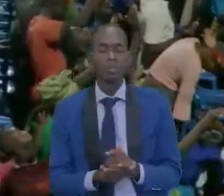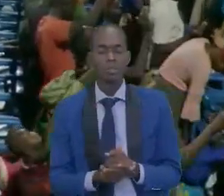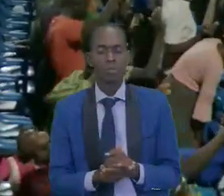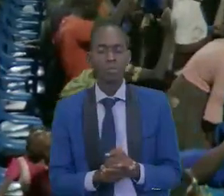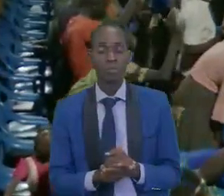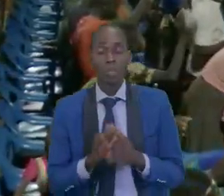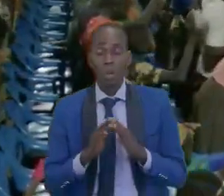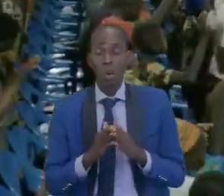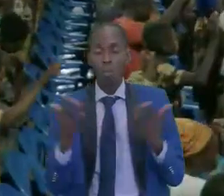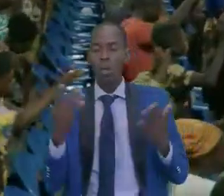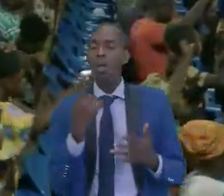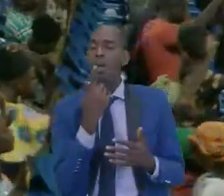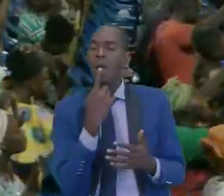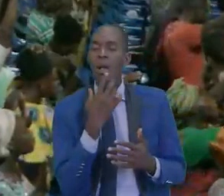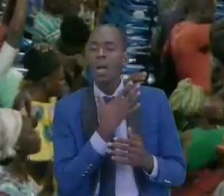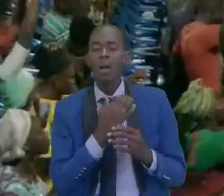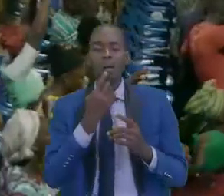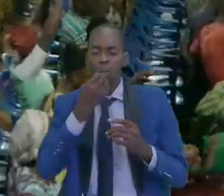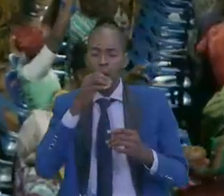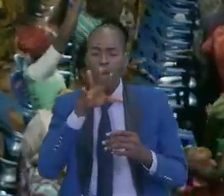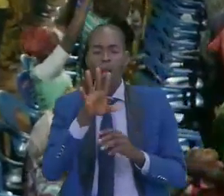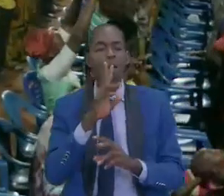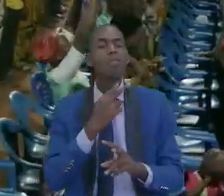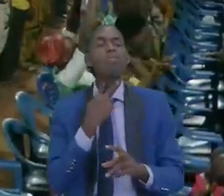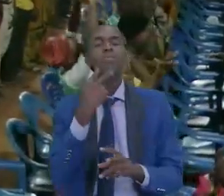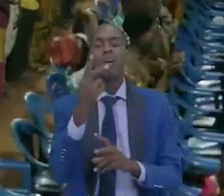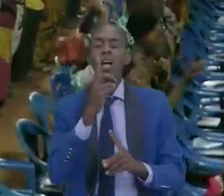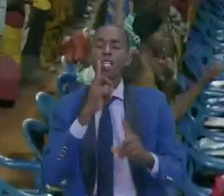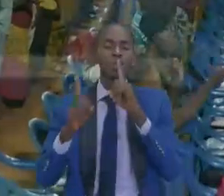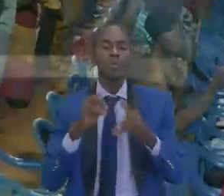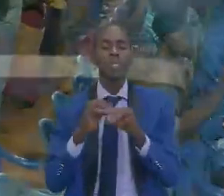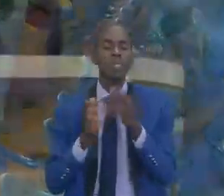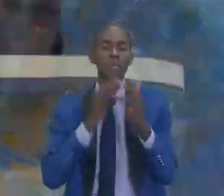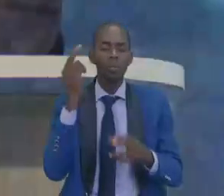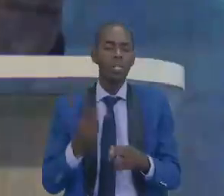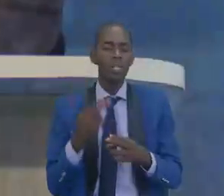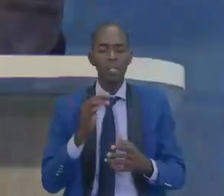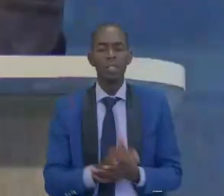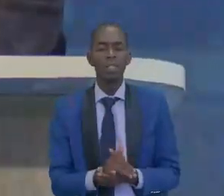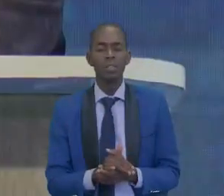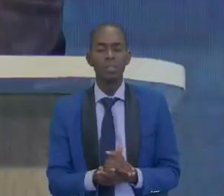Open your mouth and speak out in Jesus' name.